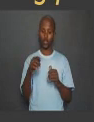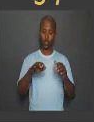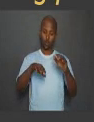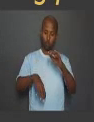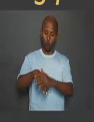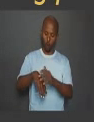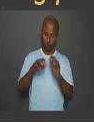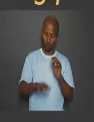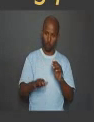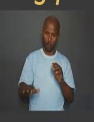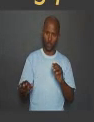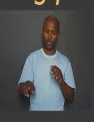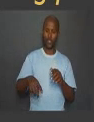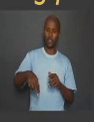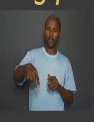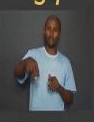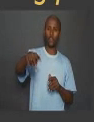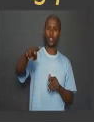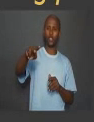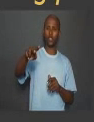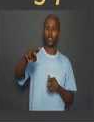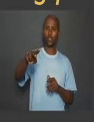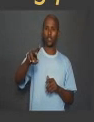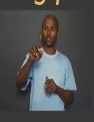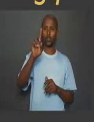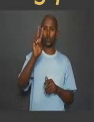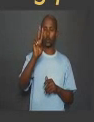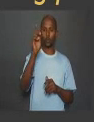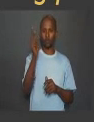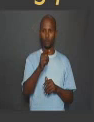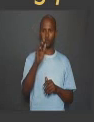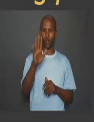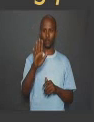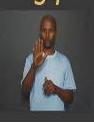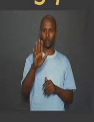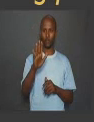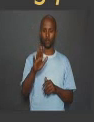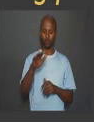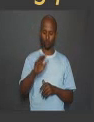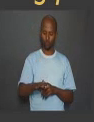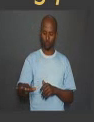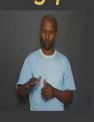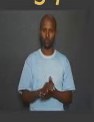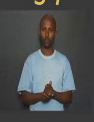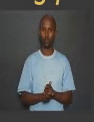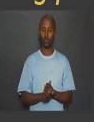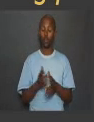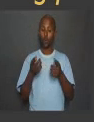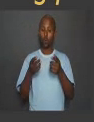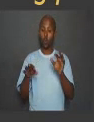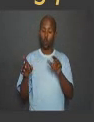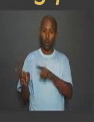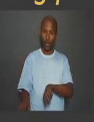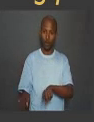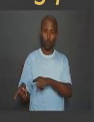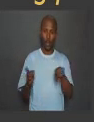bounces, it travels 2/5 of the distance that it fell. When we substitute